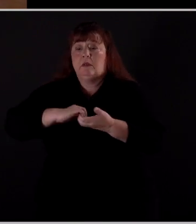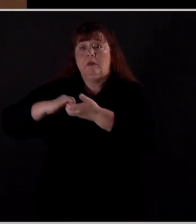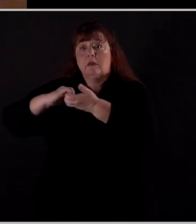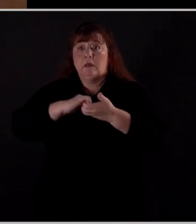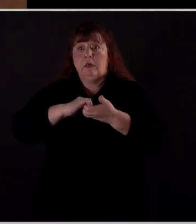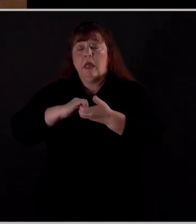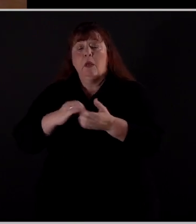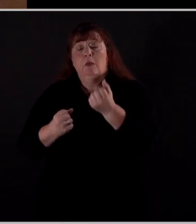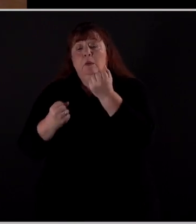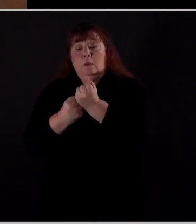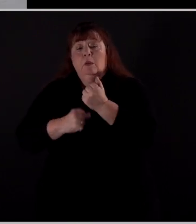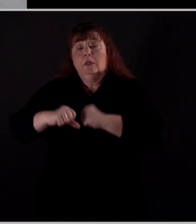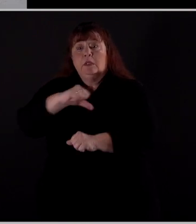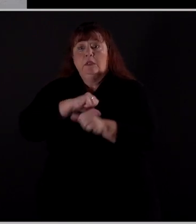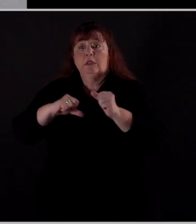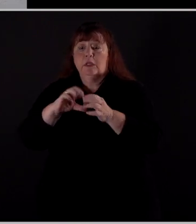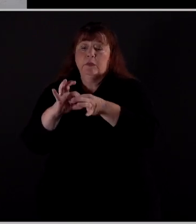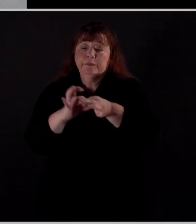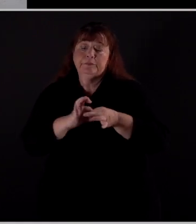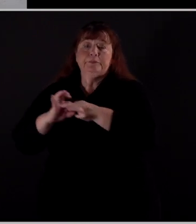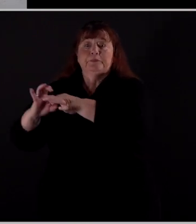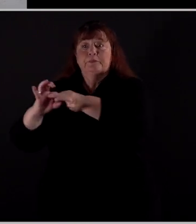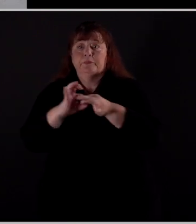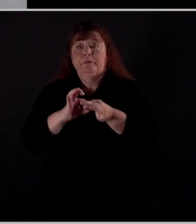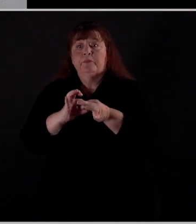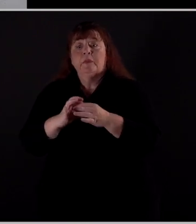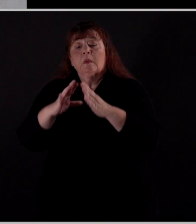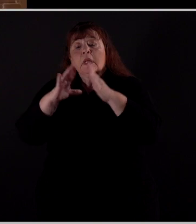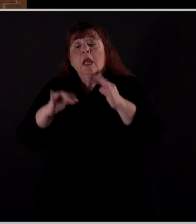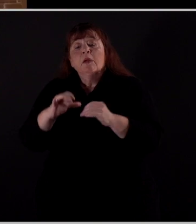stand united. While houses of worship